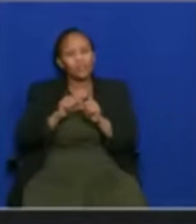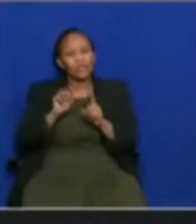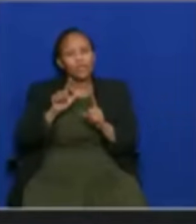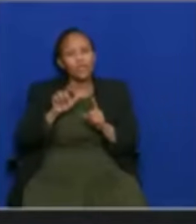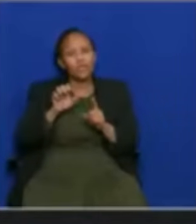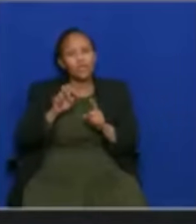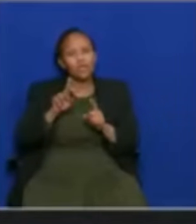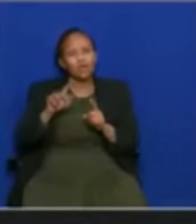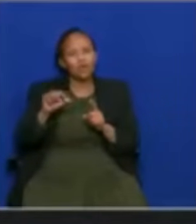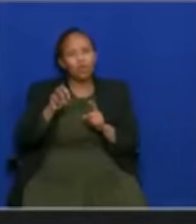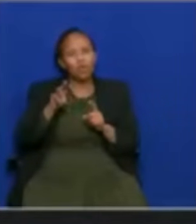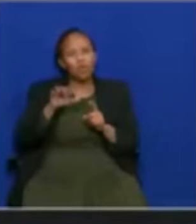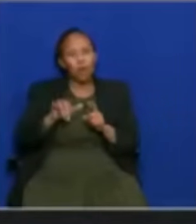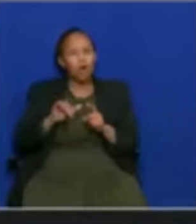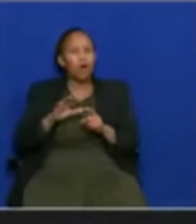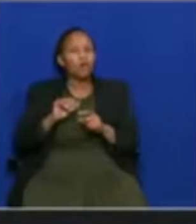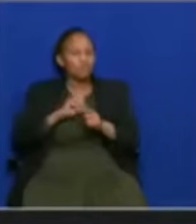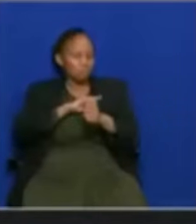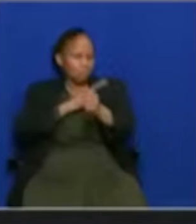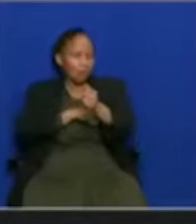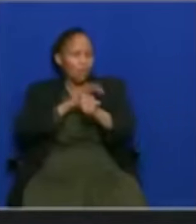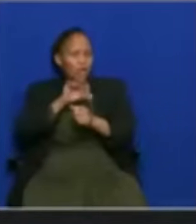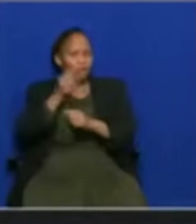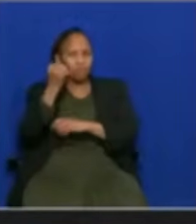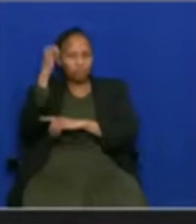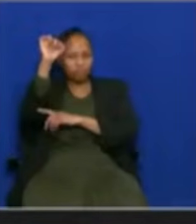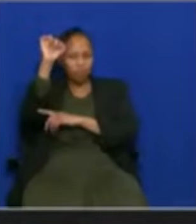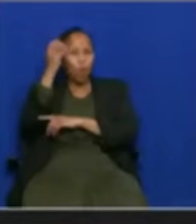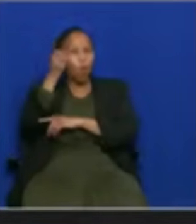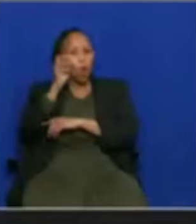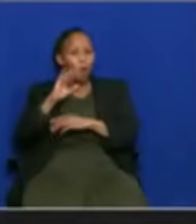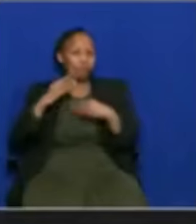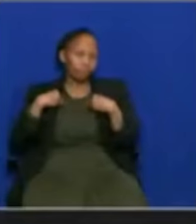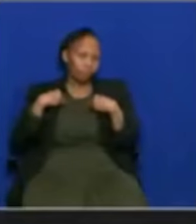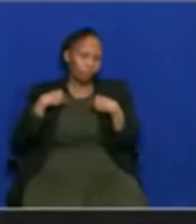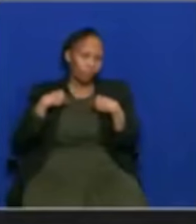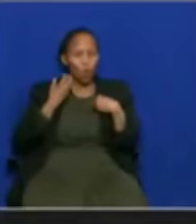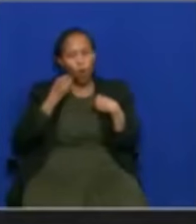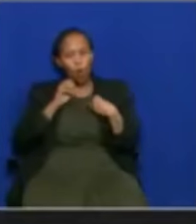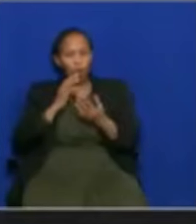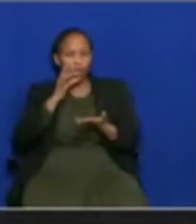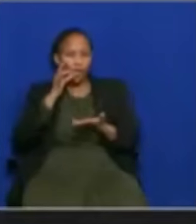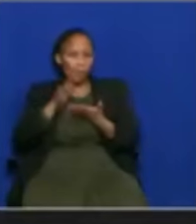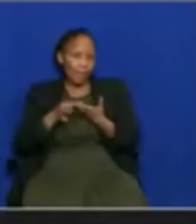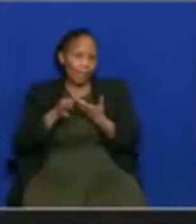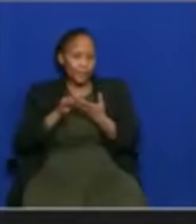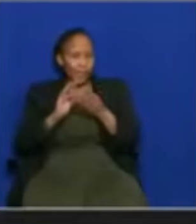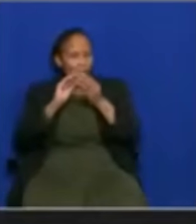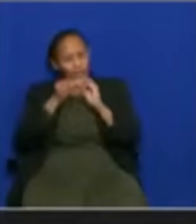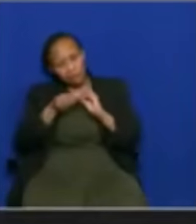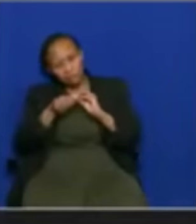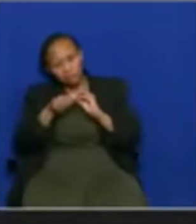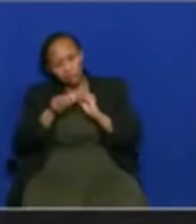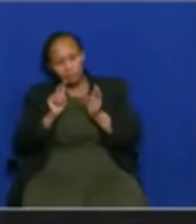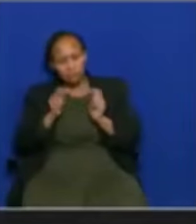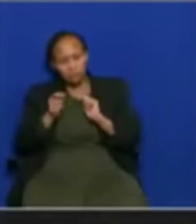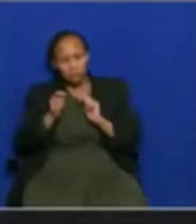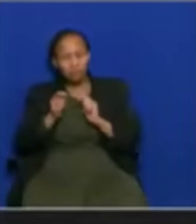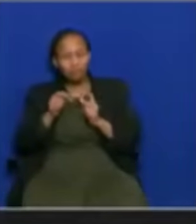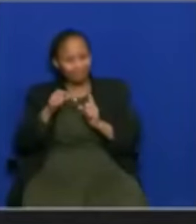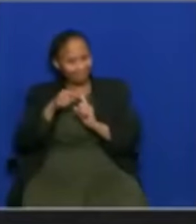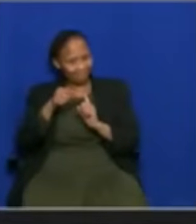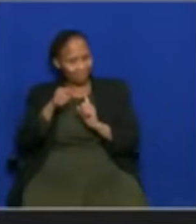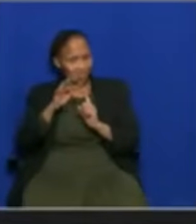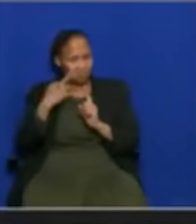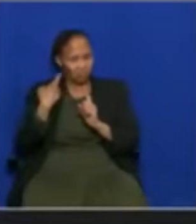the proposed panel or to accept it or to recommend amendments and changes. So at the end of the day, she